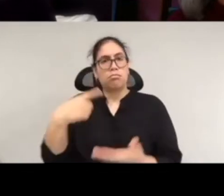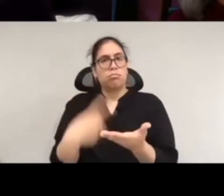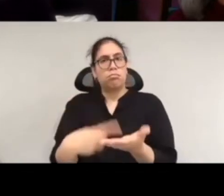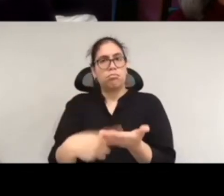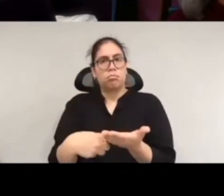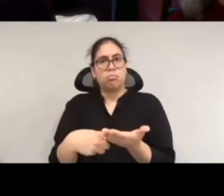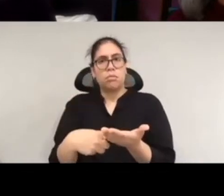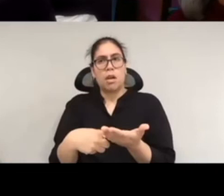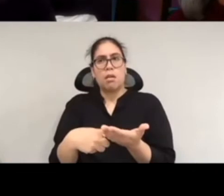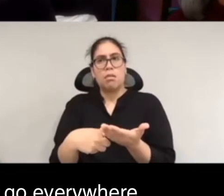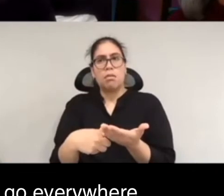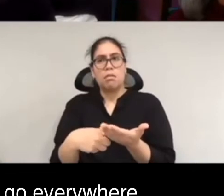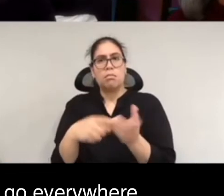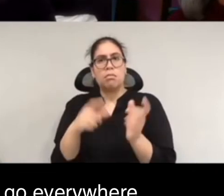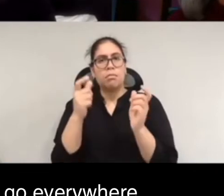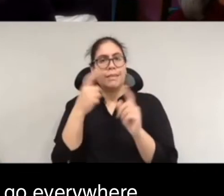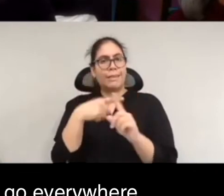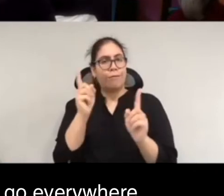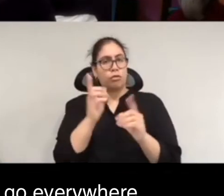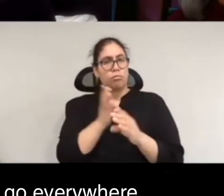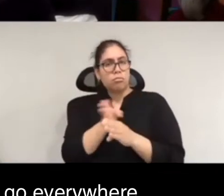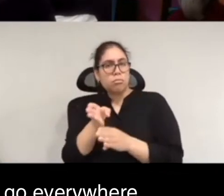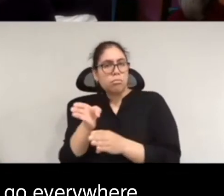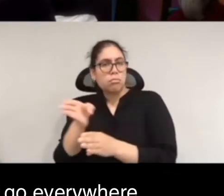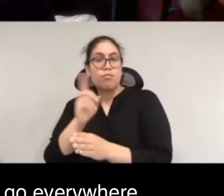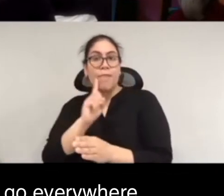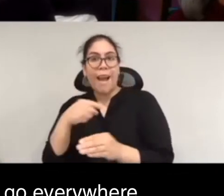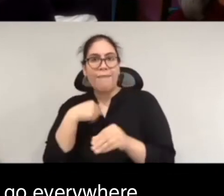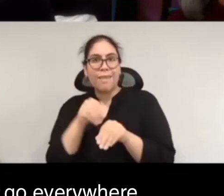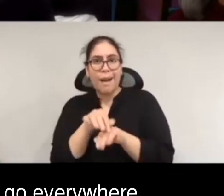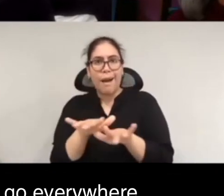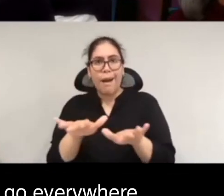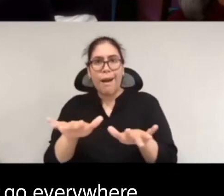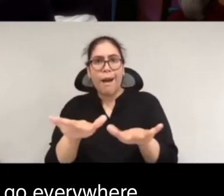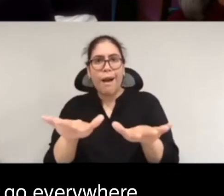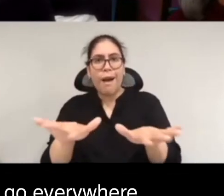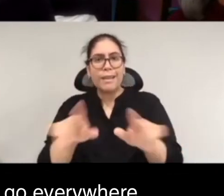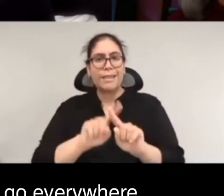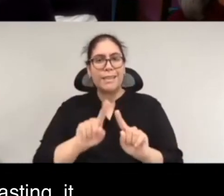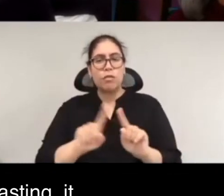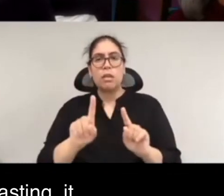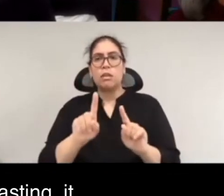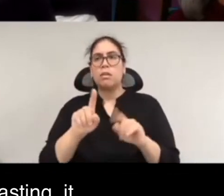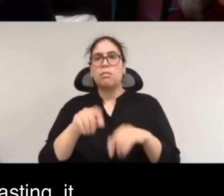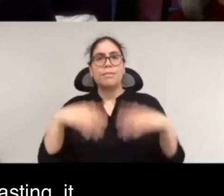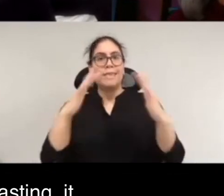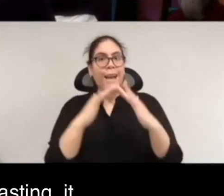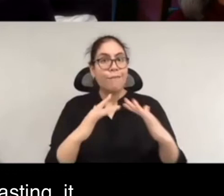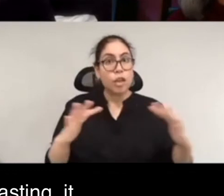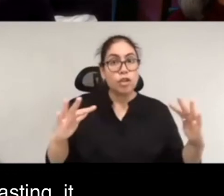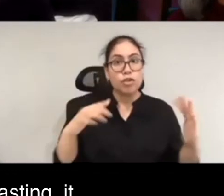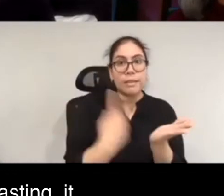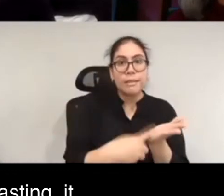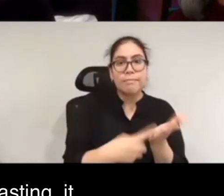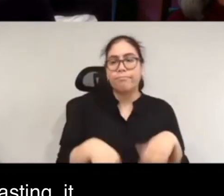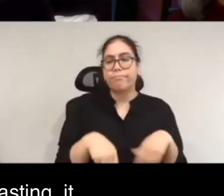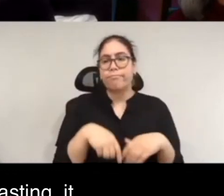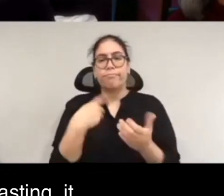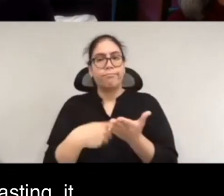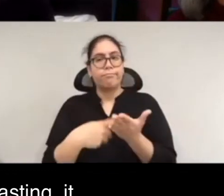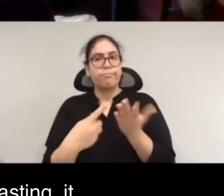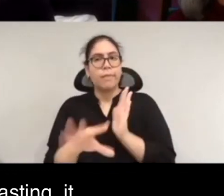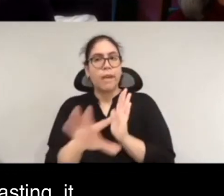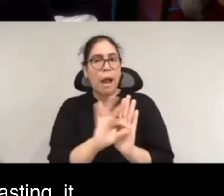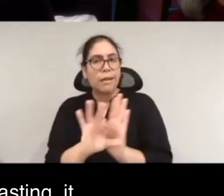different trajectory and branches that go everywhere, which covers diversity, it covers casting, it